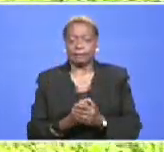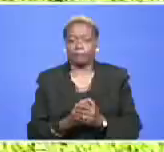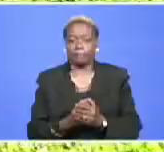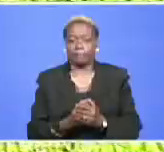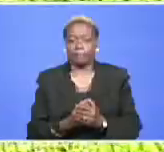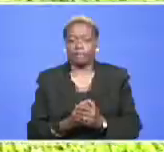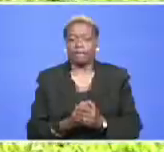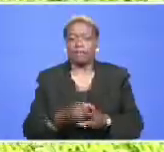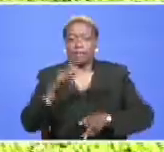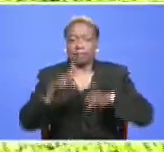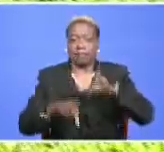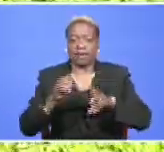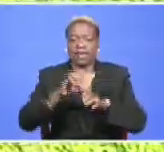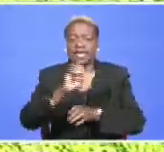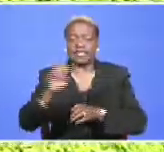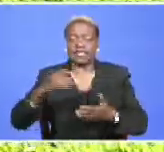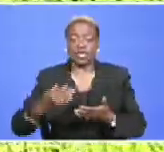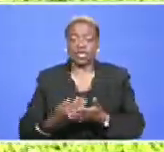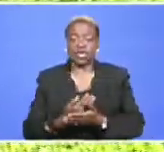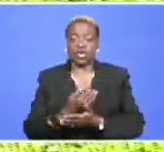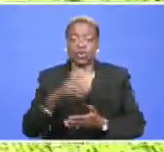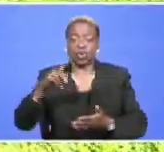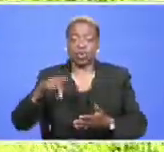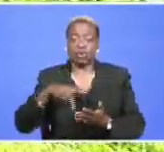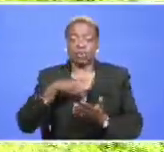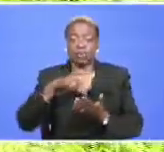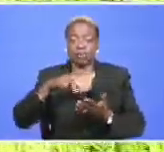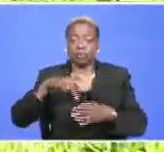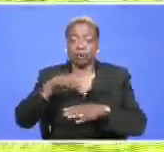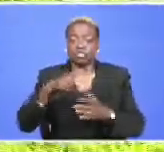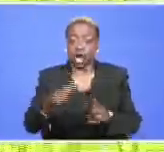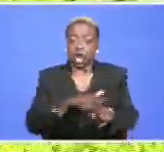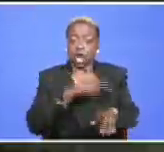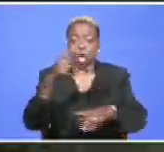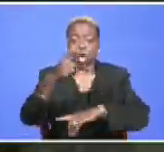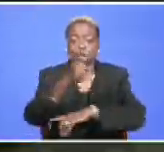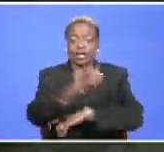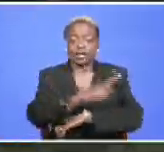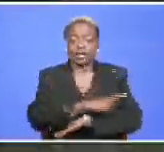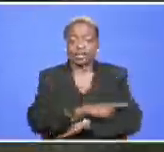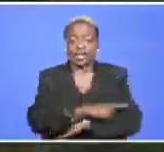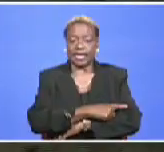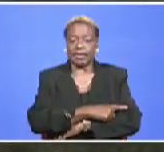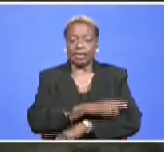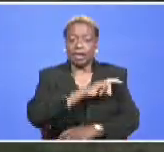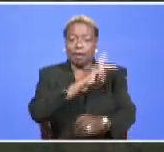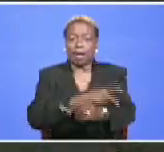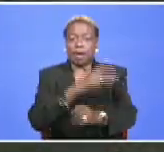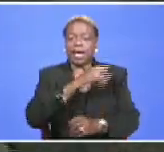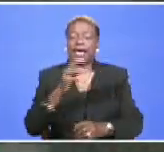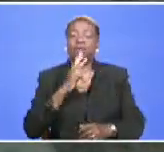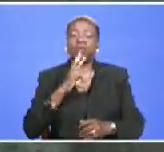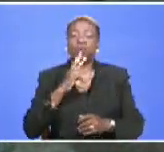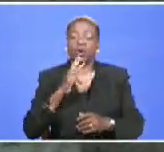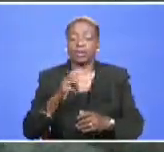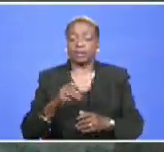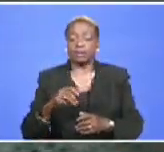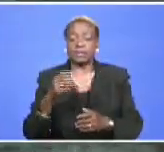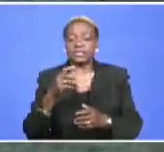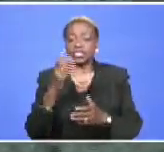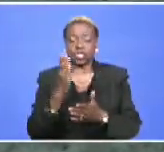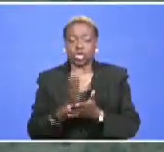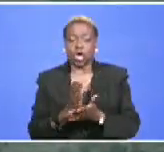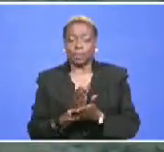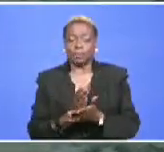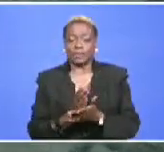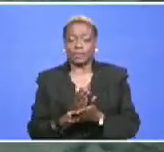eastern New Providence, it's been a long day as infrastructural challenges affected power and water supply Sunday morning. A